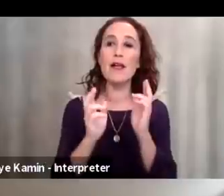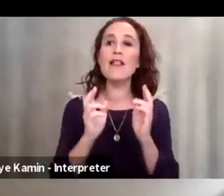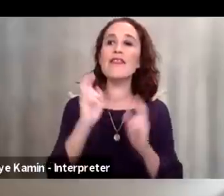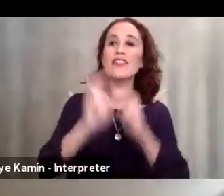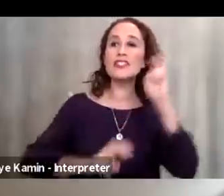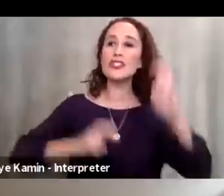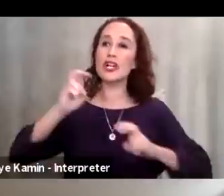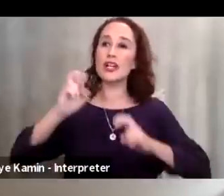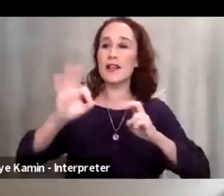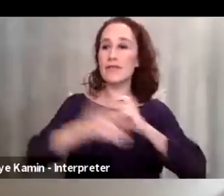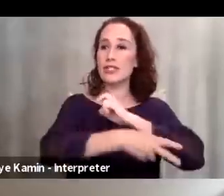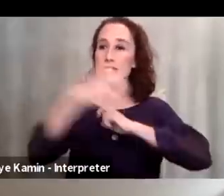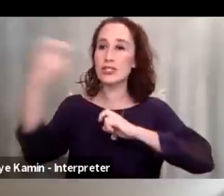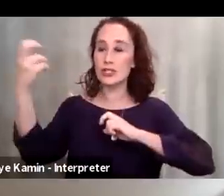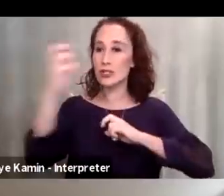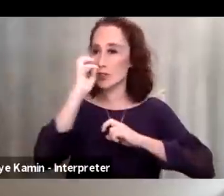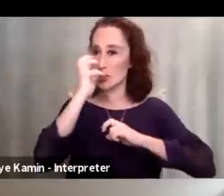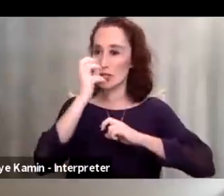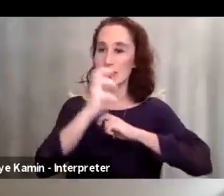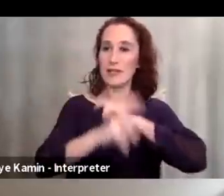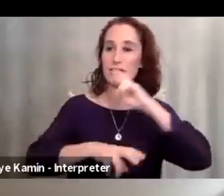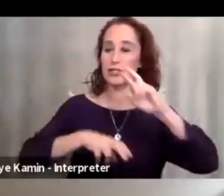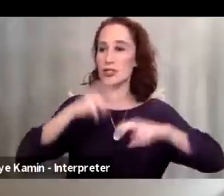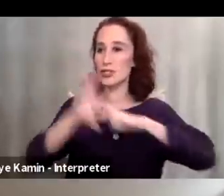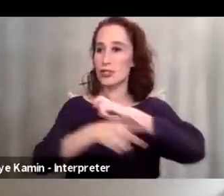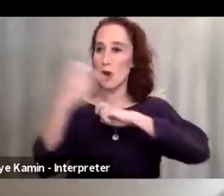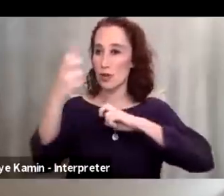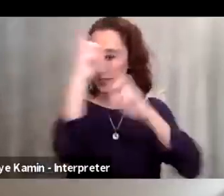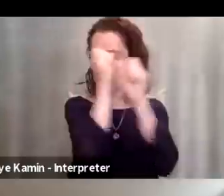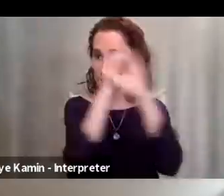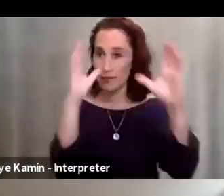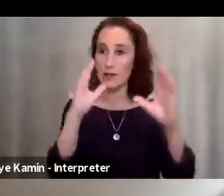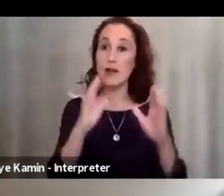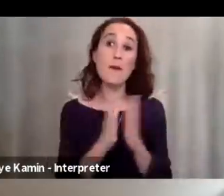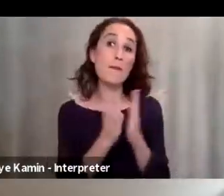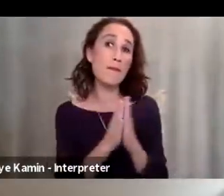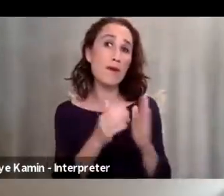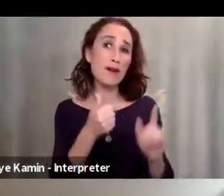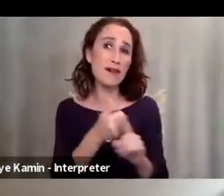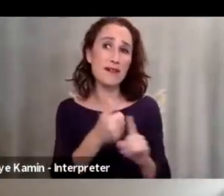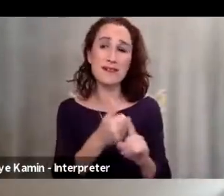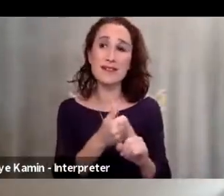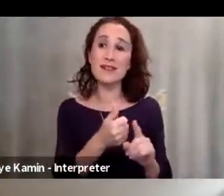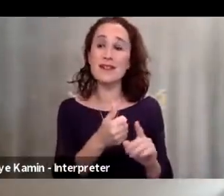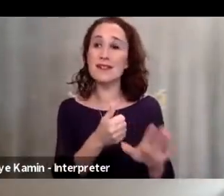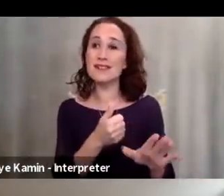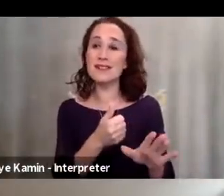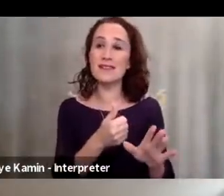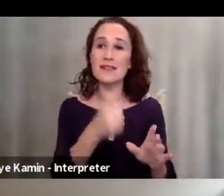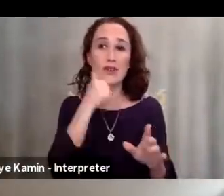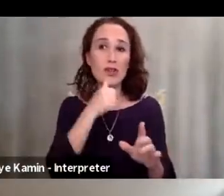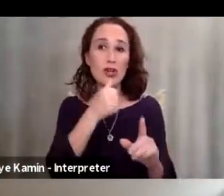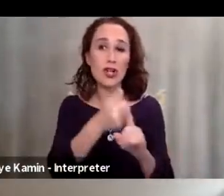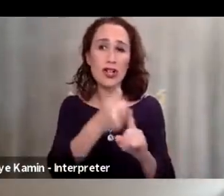on September 1st from Philomel. It's a story about a girl who is deeply saddened by the disappearance of her brother, and